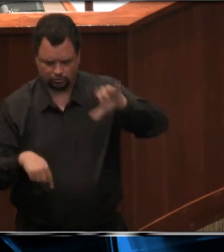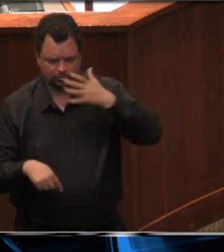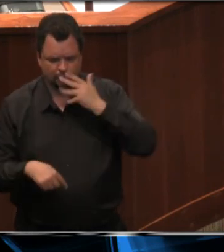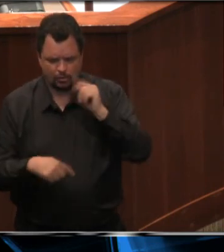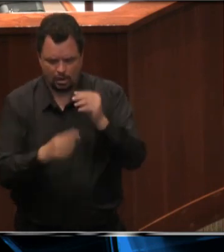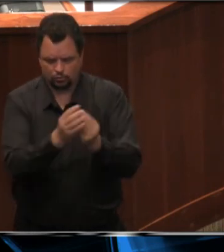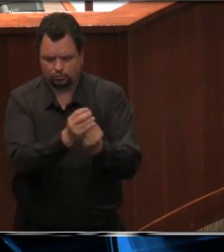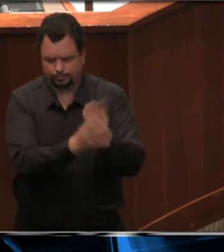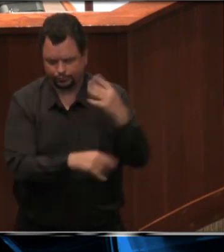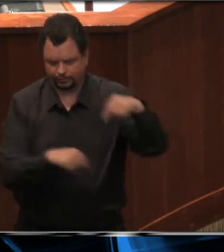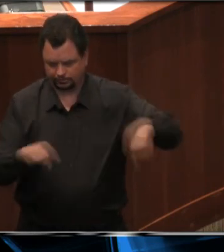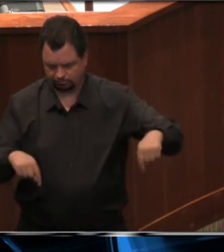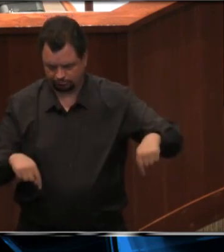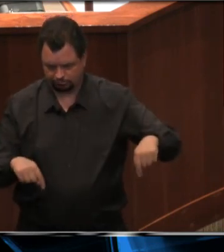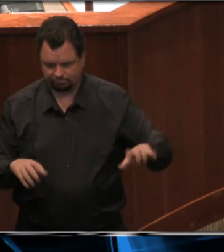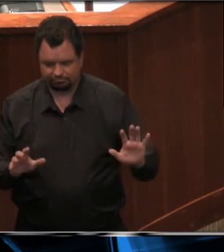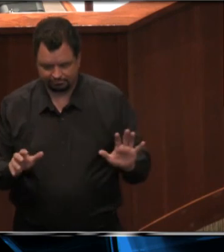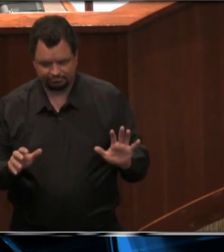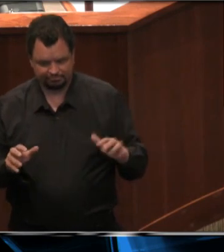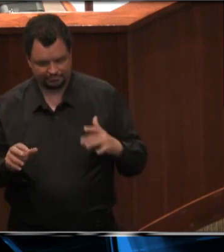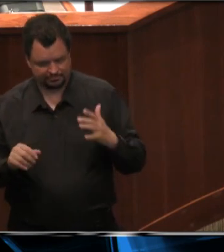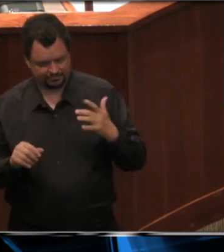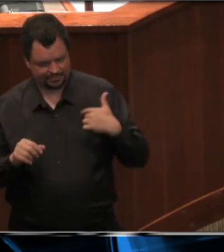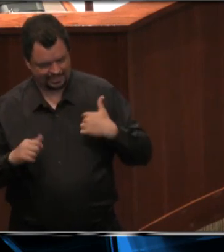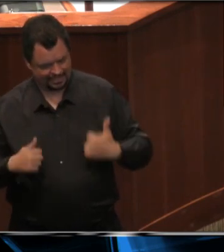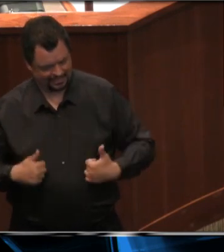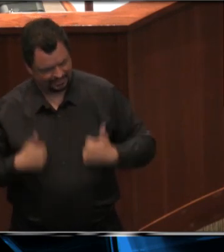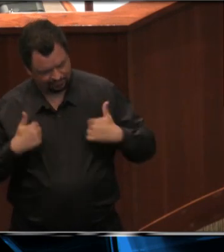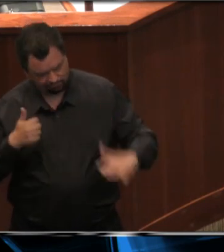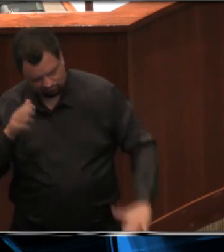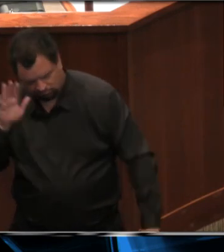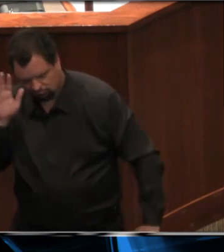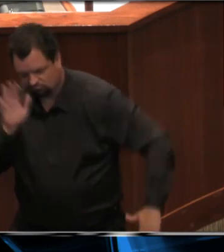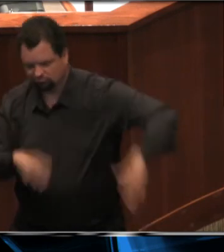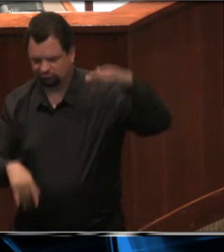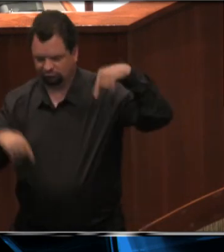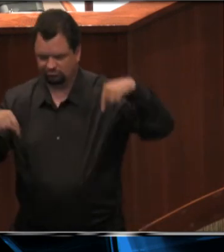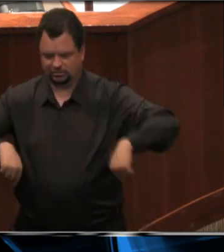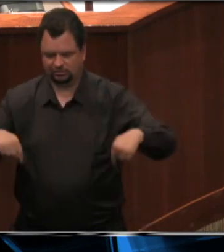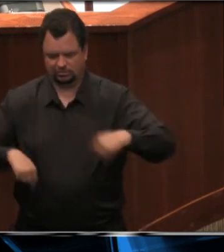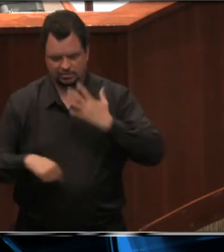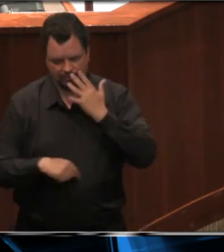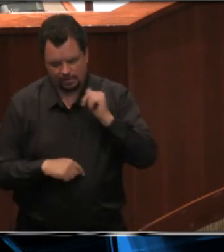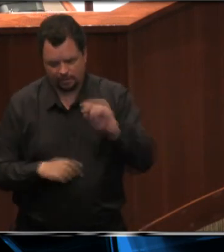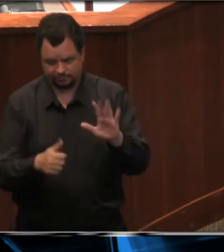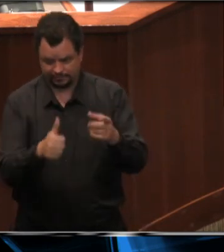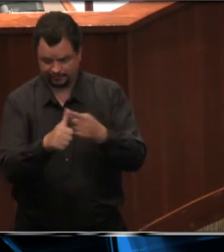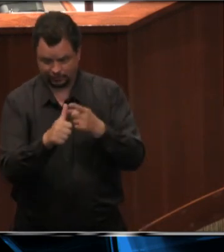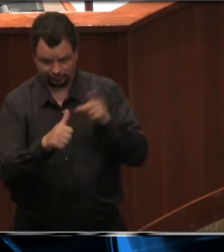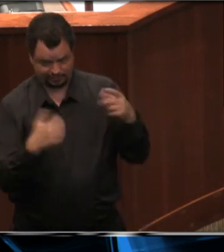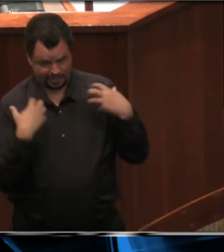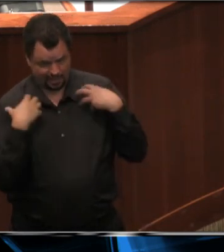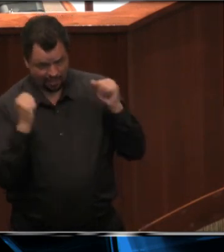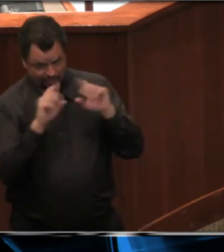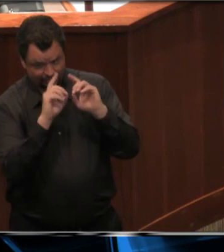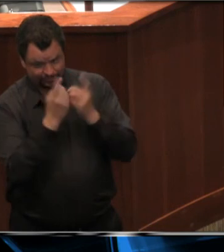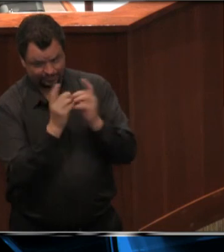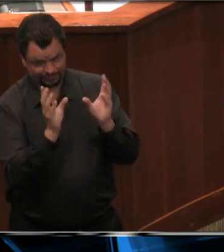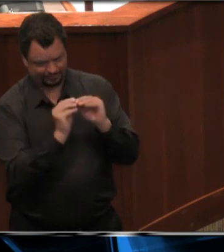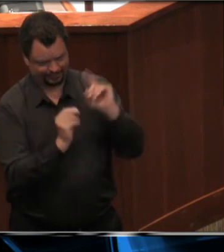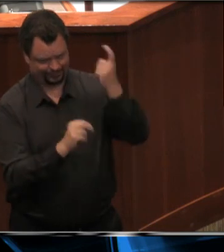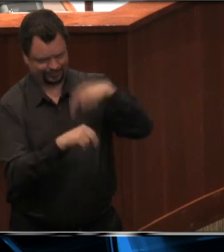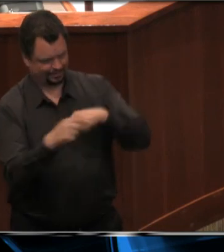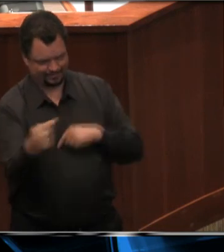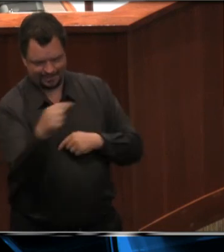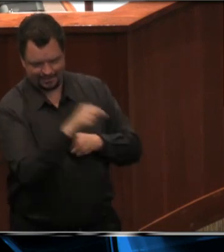although a lifetime Colorado resident, this is the first health department meeting I've ever been to. And this is where the